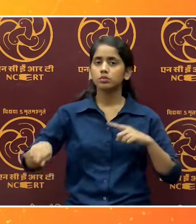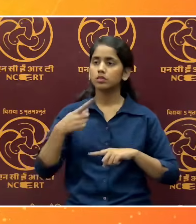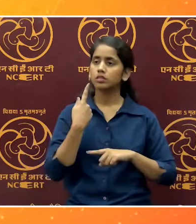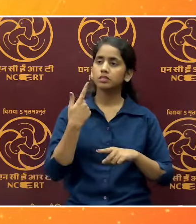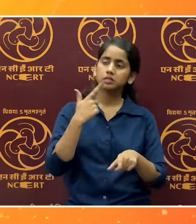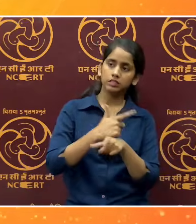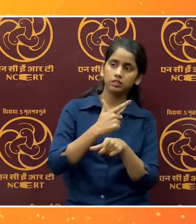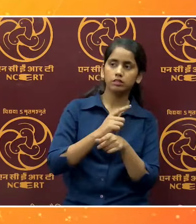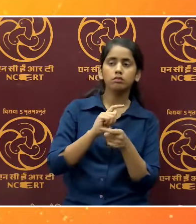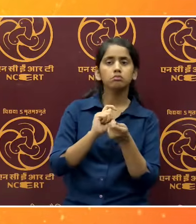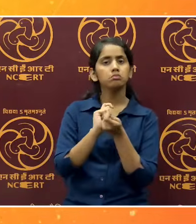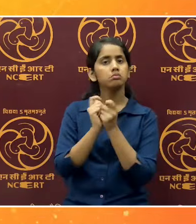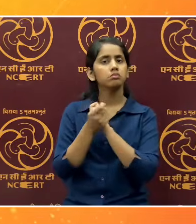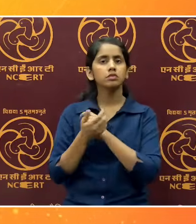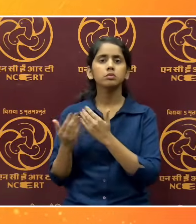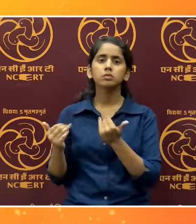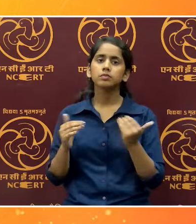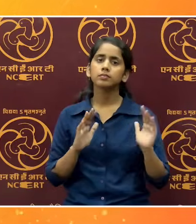modify it accordingly.